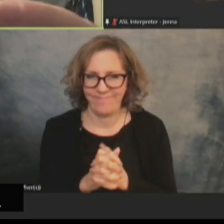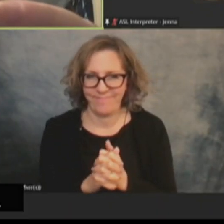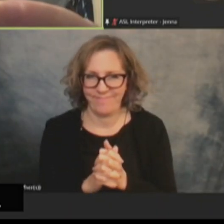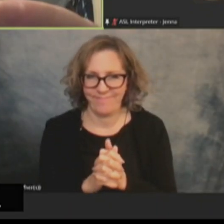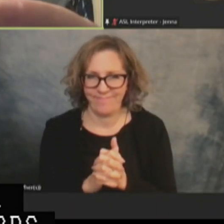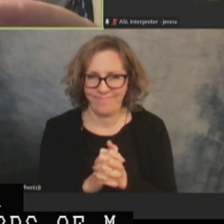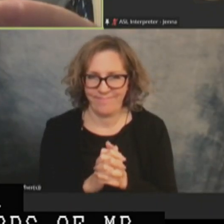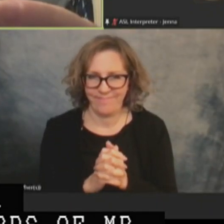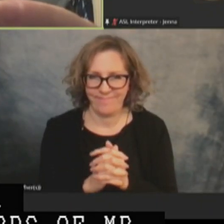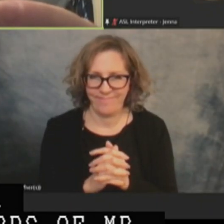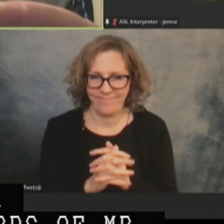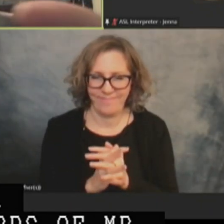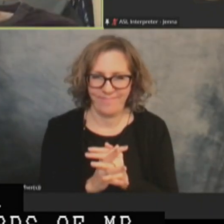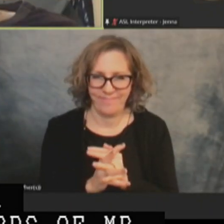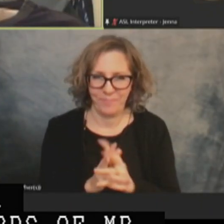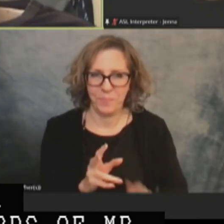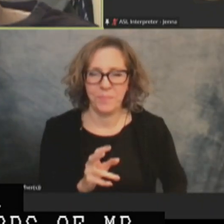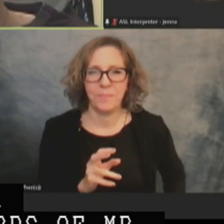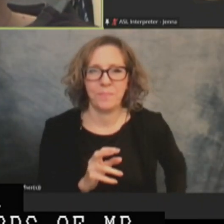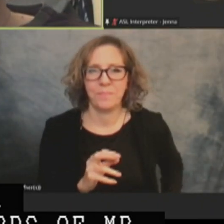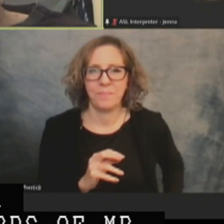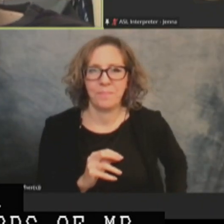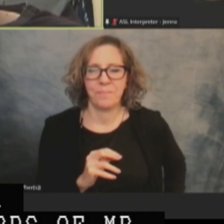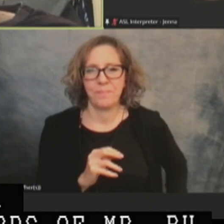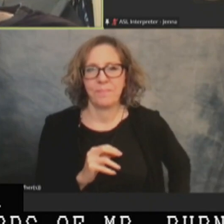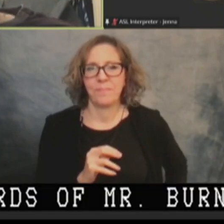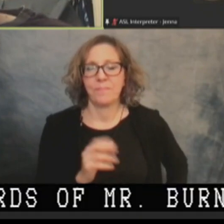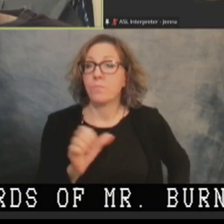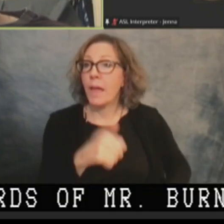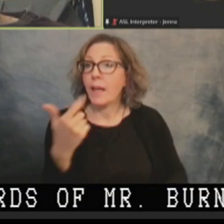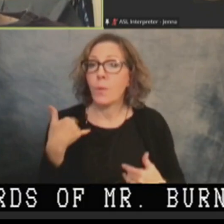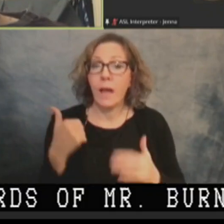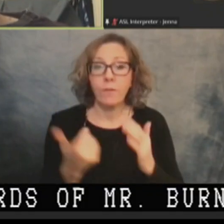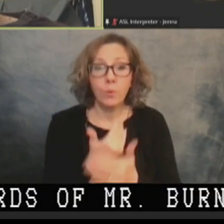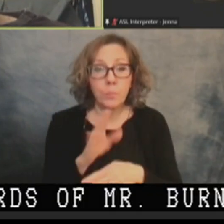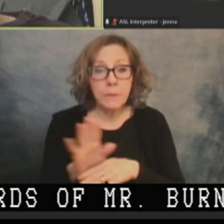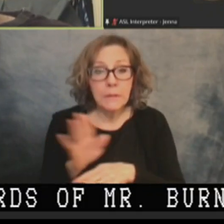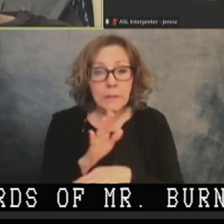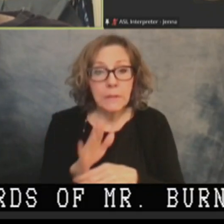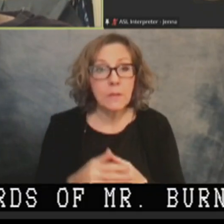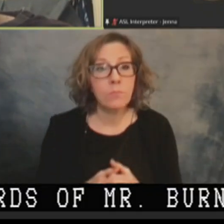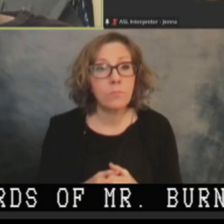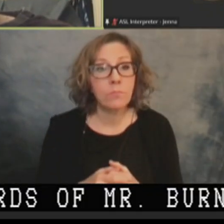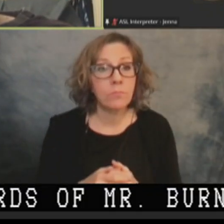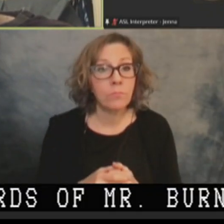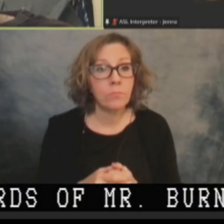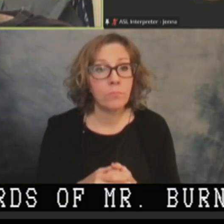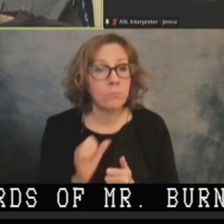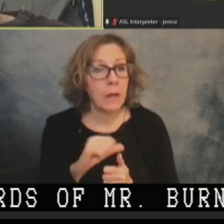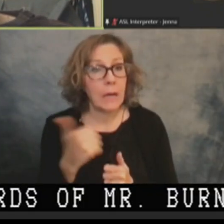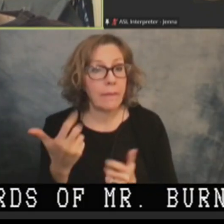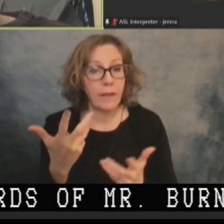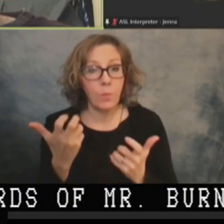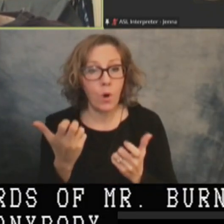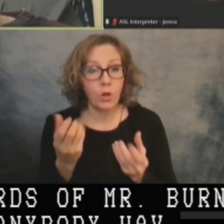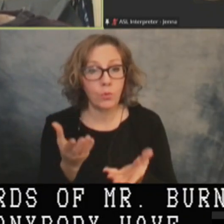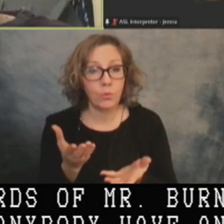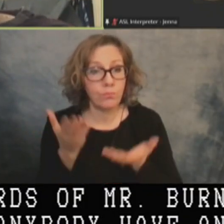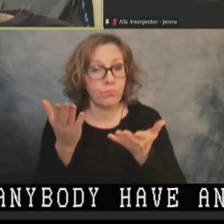Okay. Does anybody have any new business? Anything they want to strike